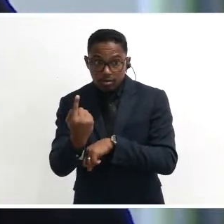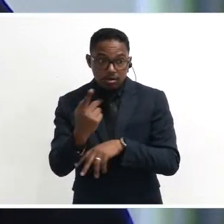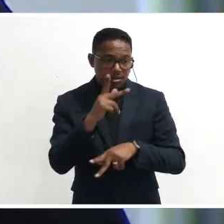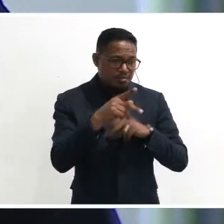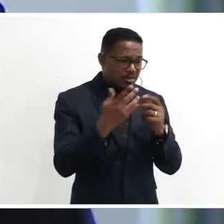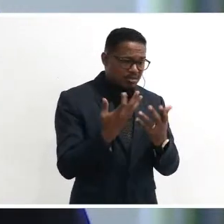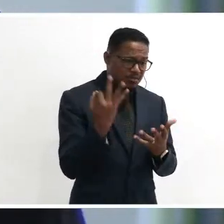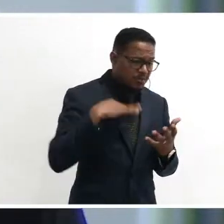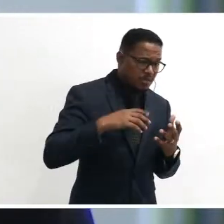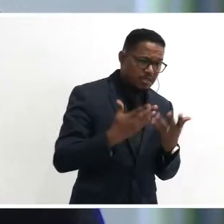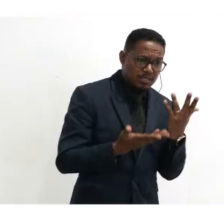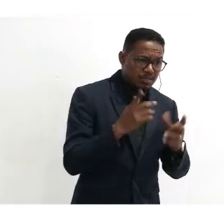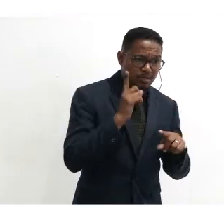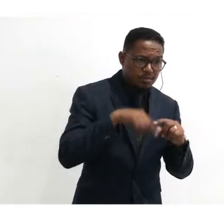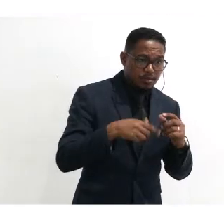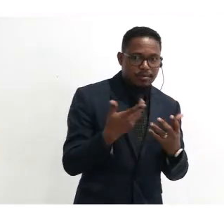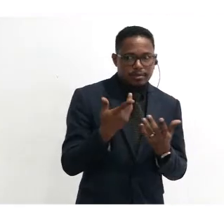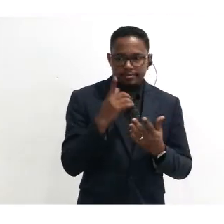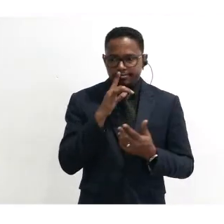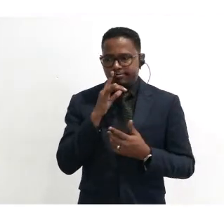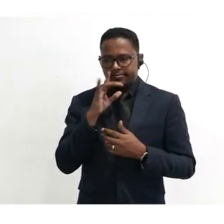robots. Yeah.